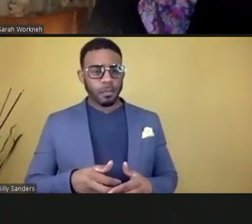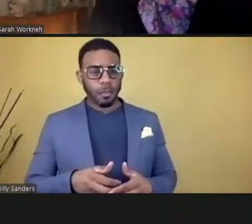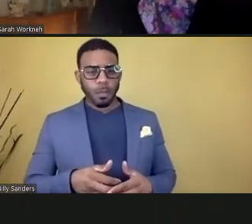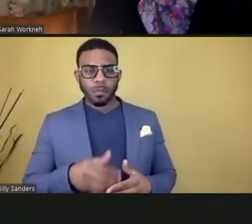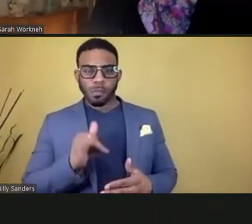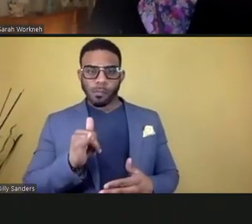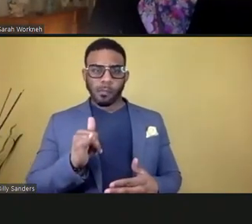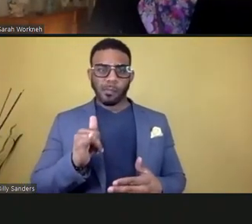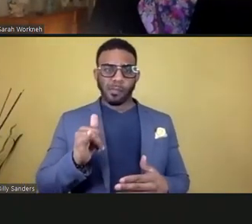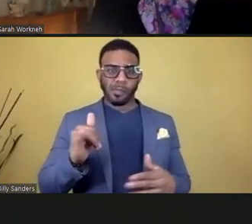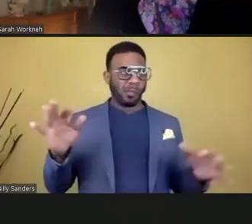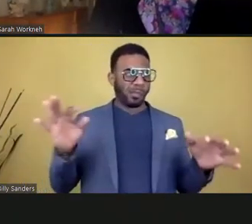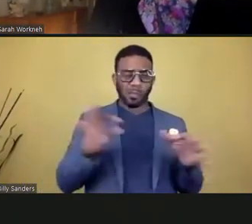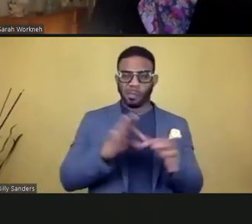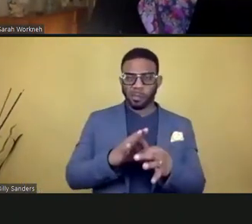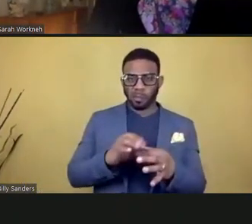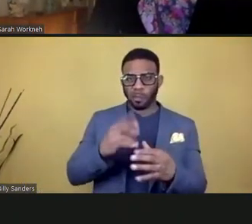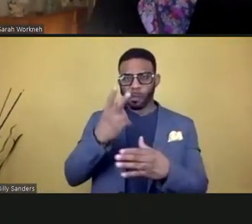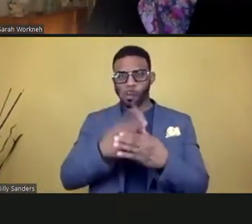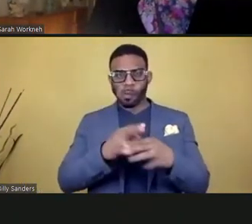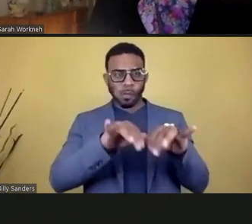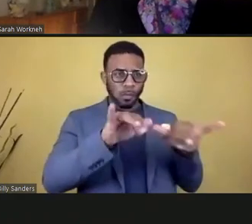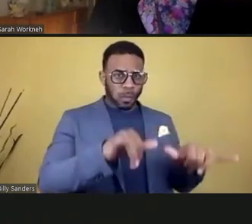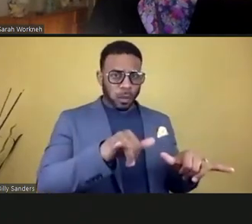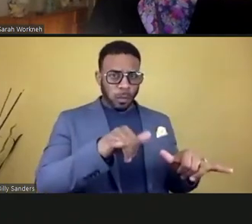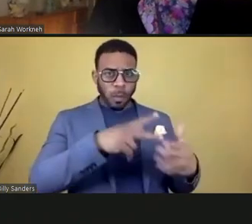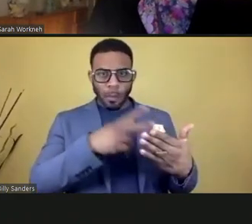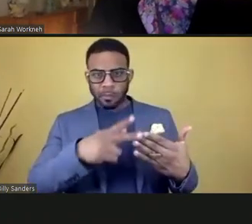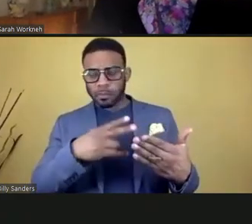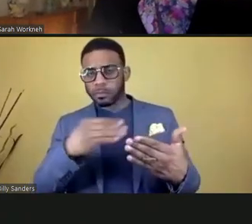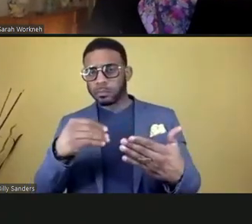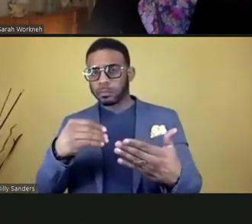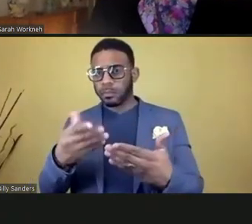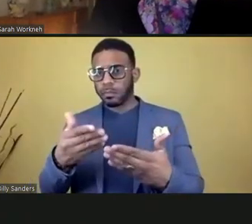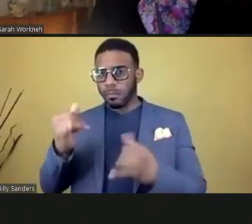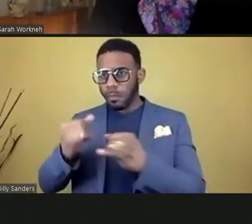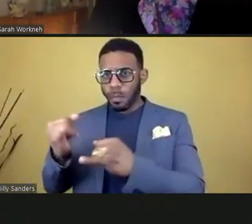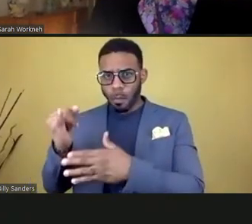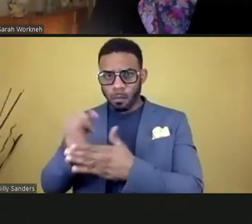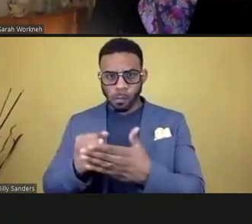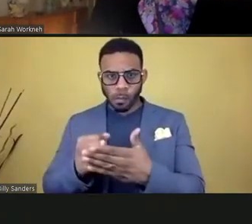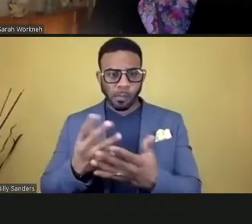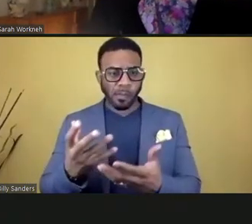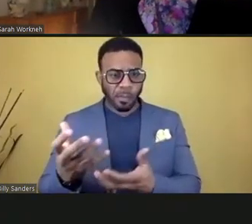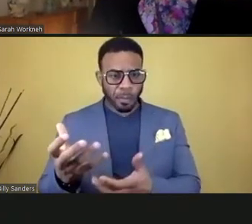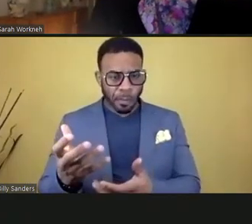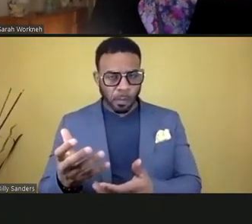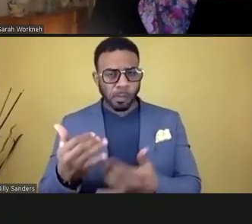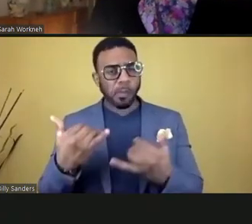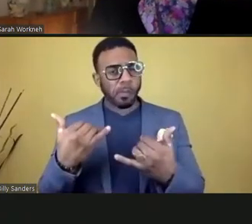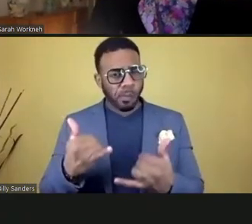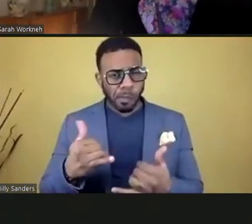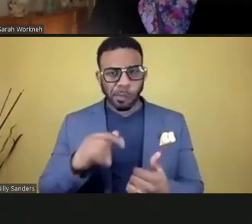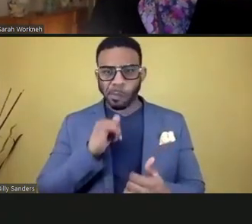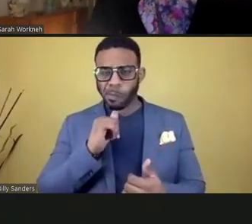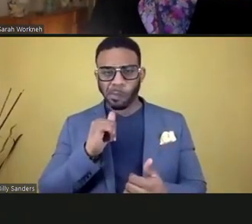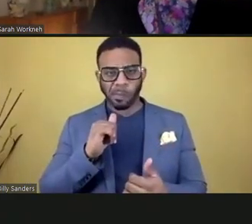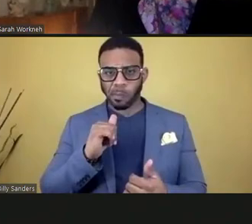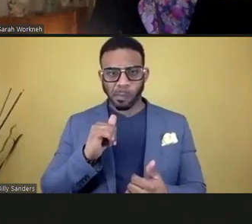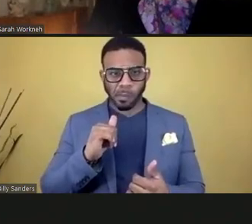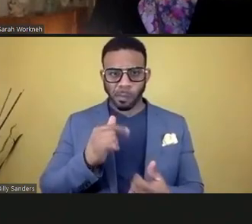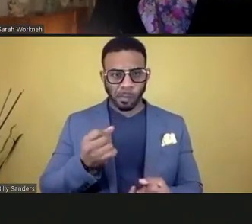that the combination of both the systems programming and the individual artist's desires still don't then